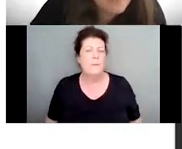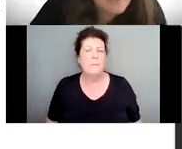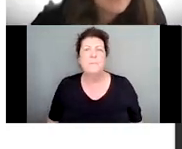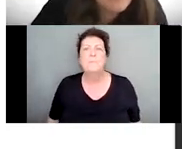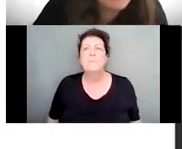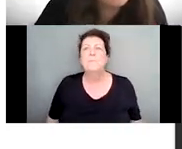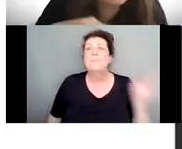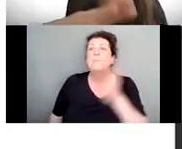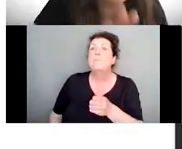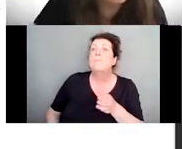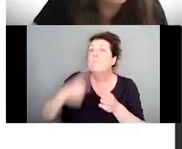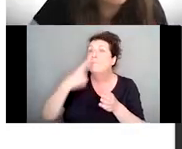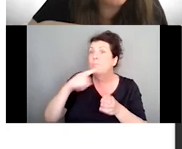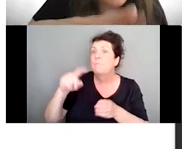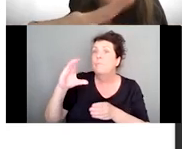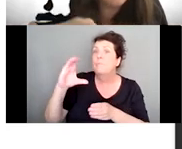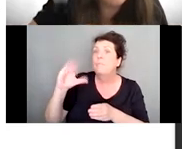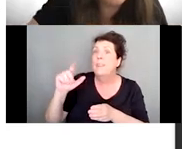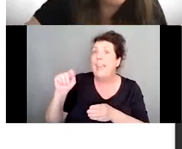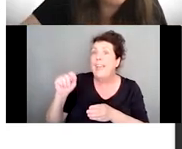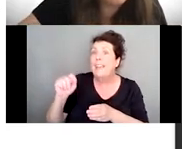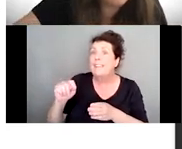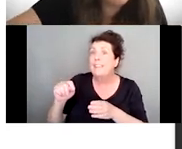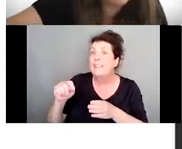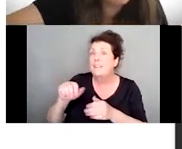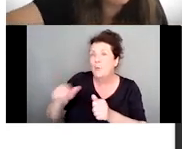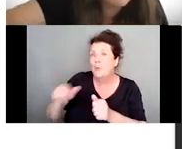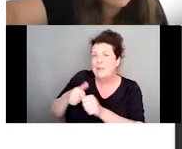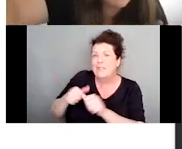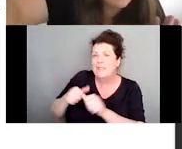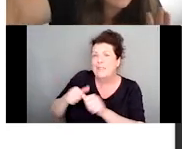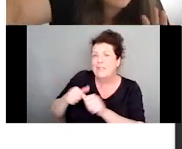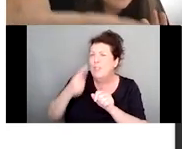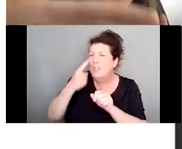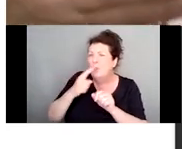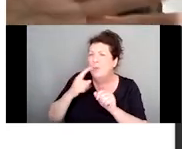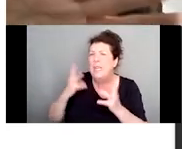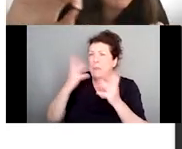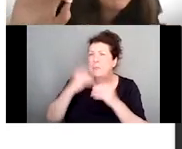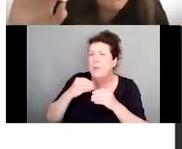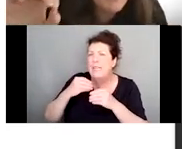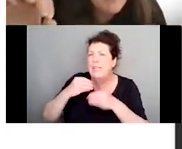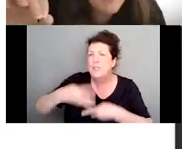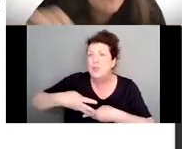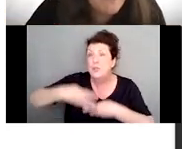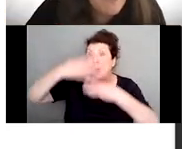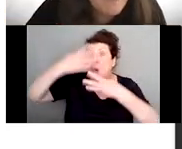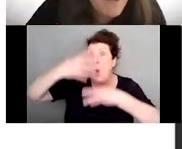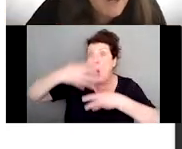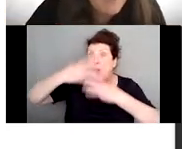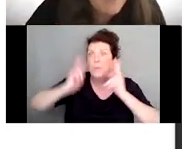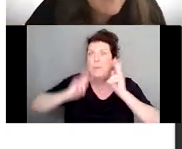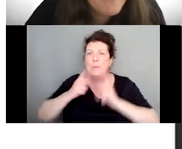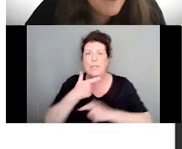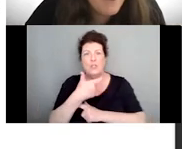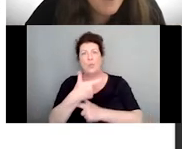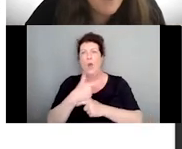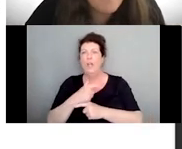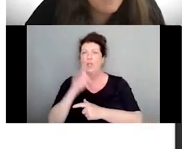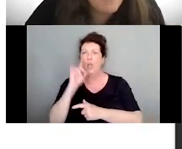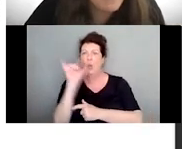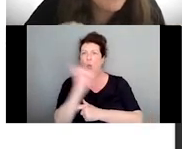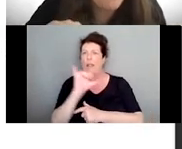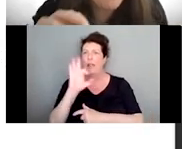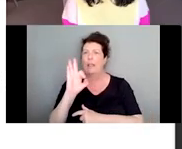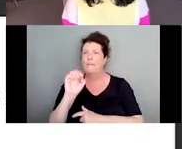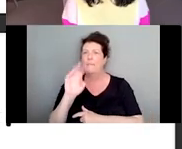can't, can you just kind of just do like a, a, a really pretty like scroll through this so people can see the formatting, um,